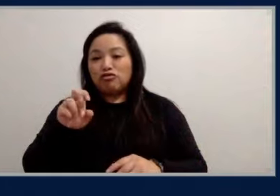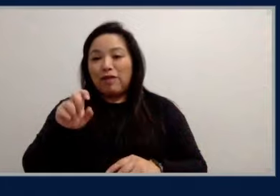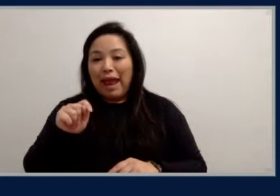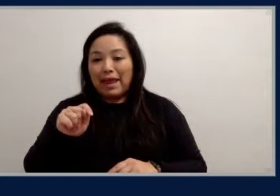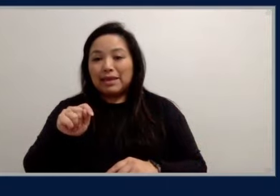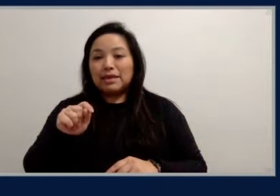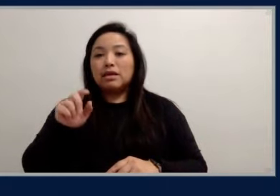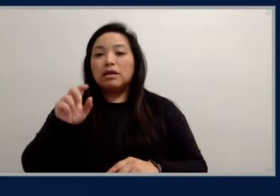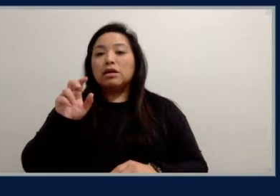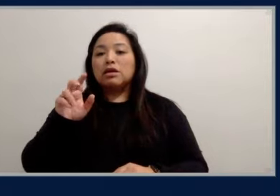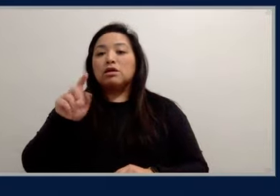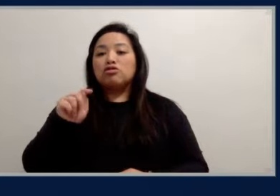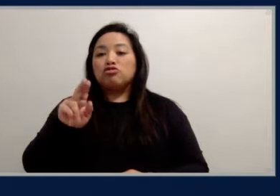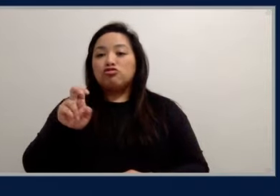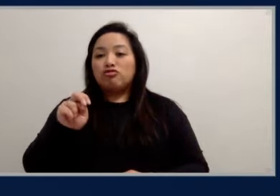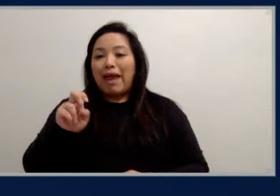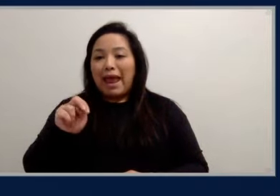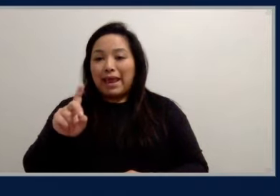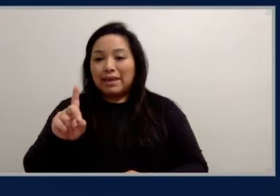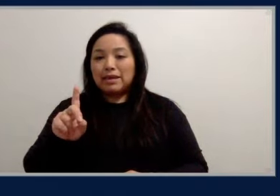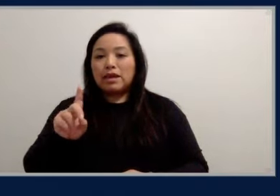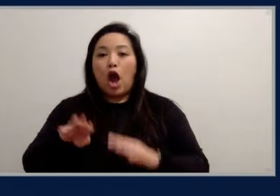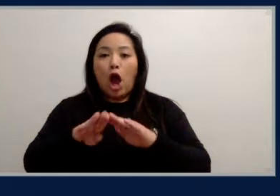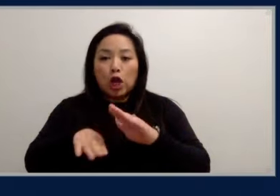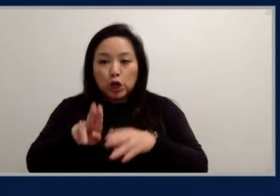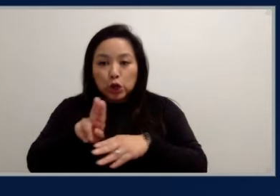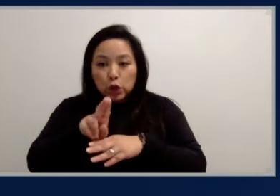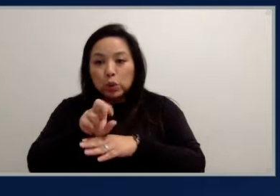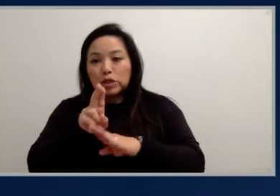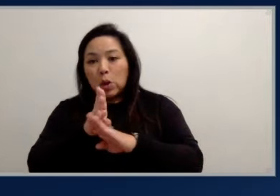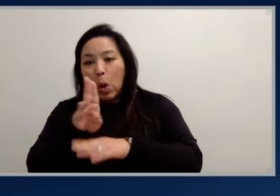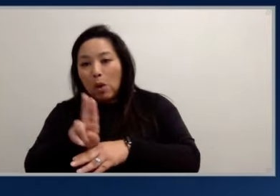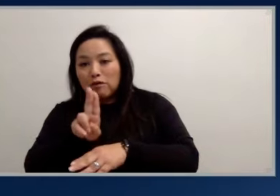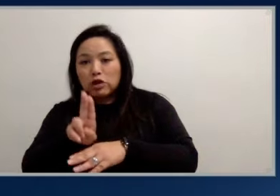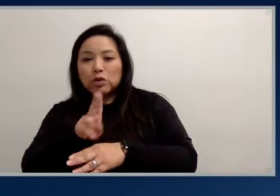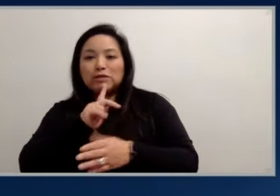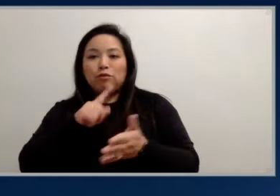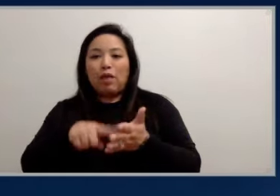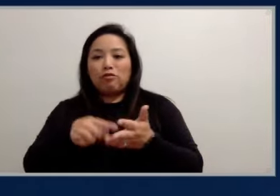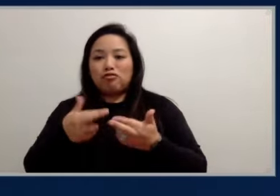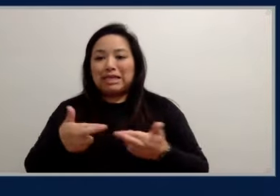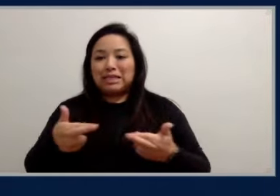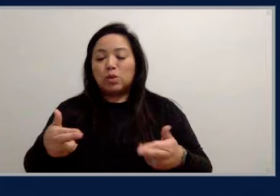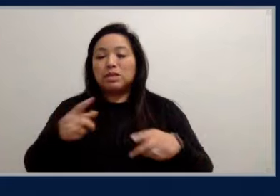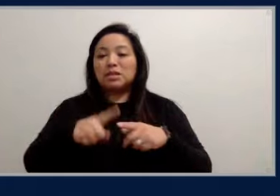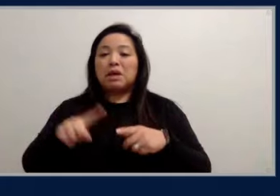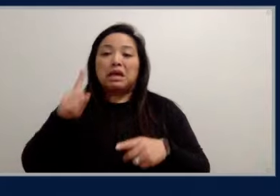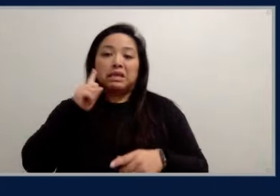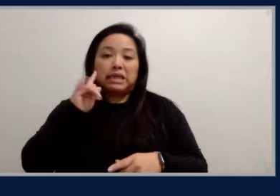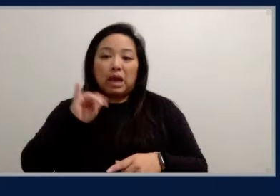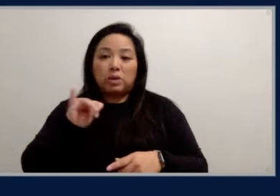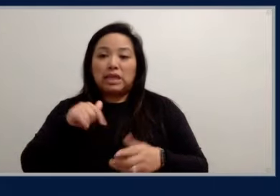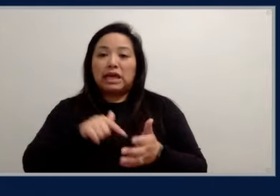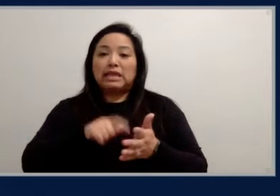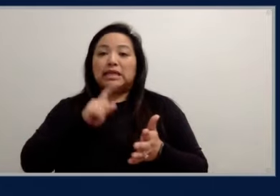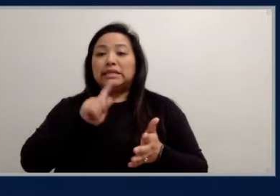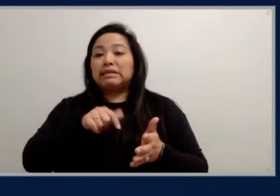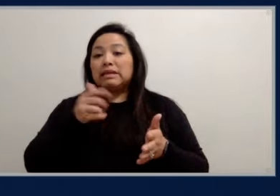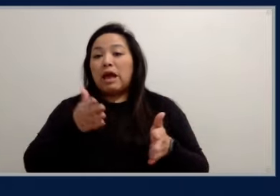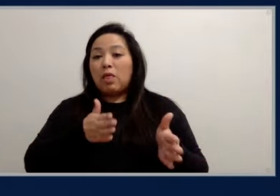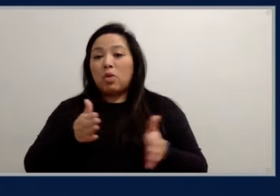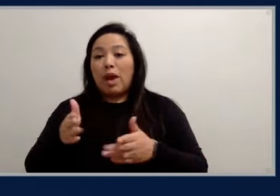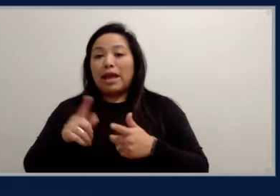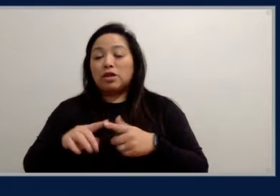or overutilization when it comes to these accelerated compute resources. And it sounds like this is another way to